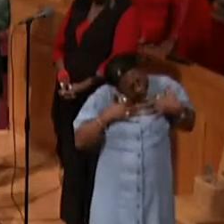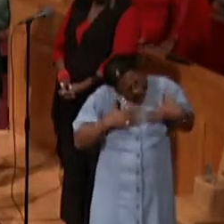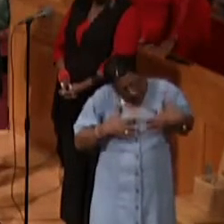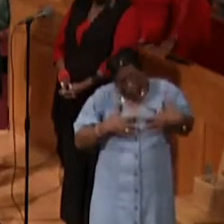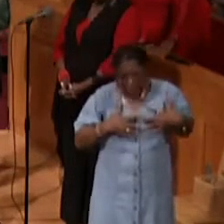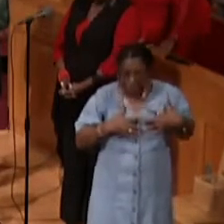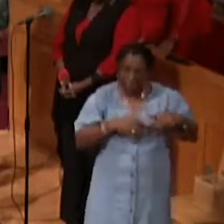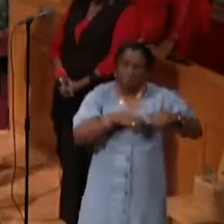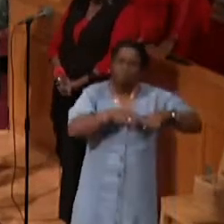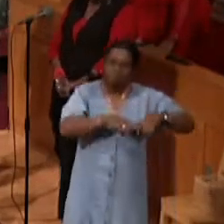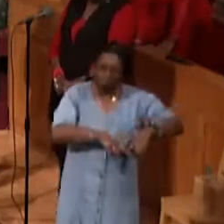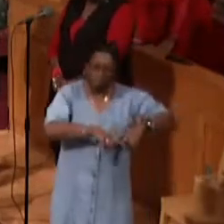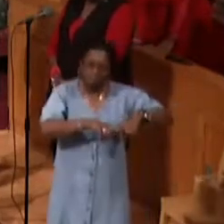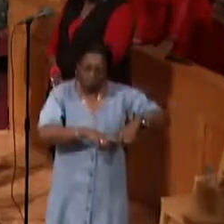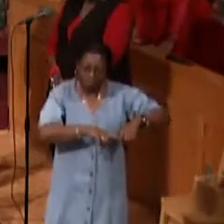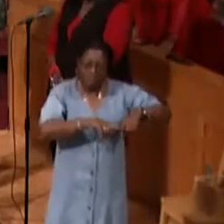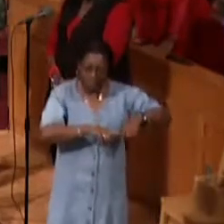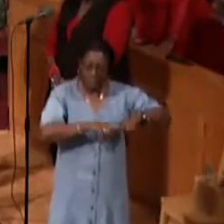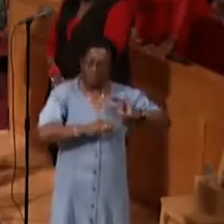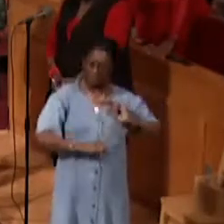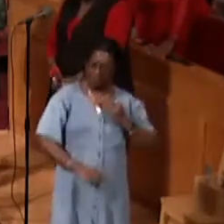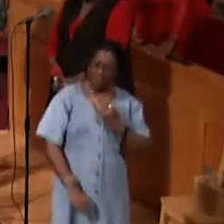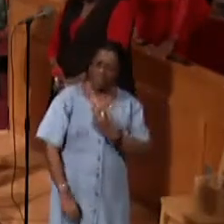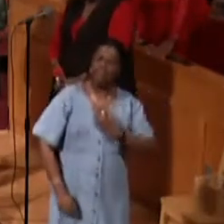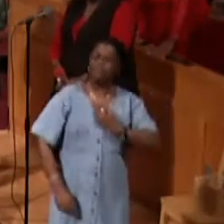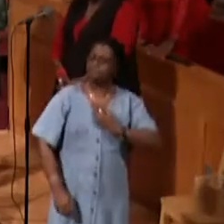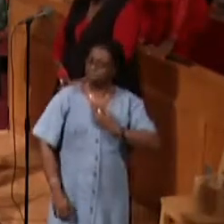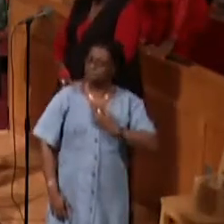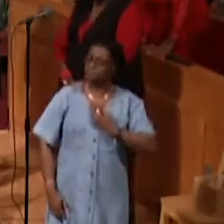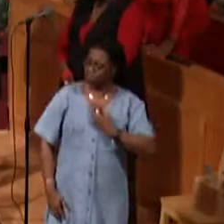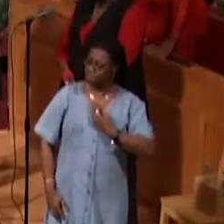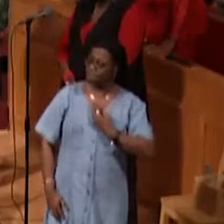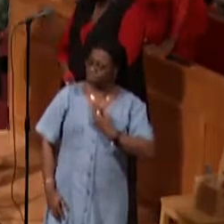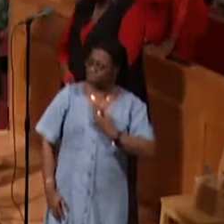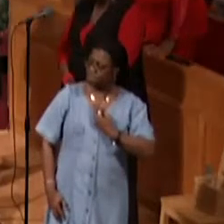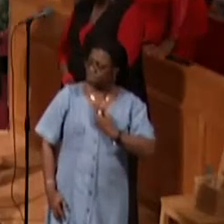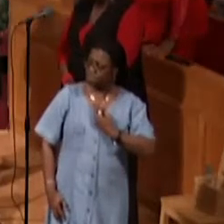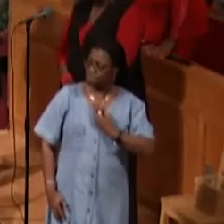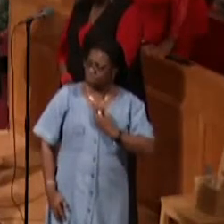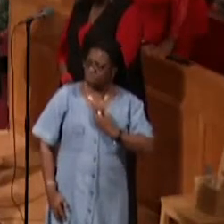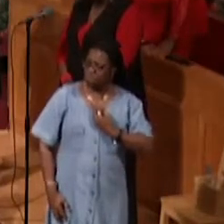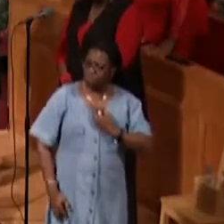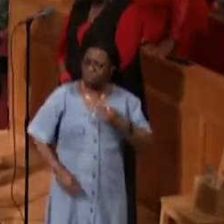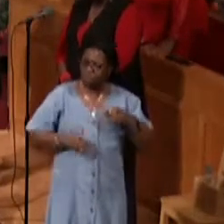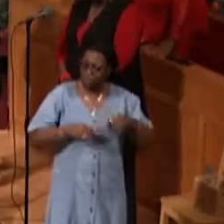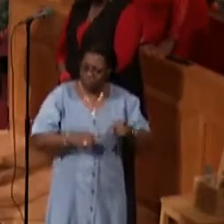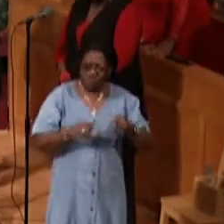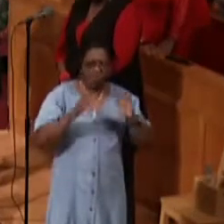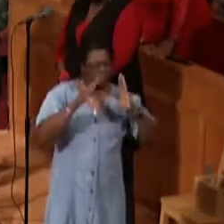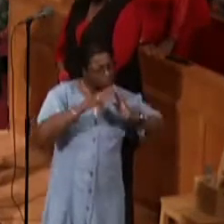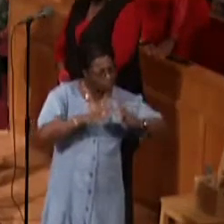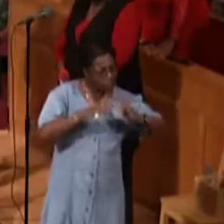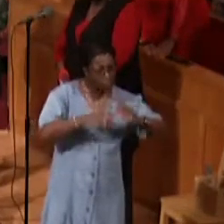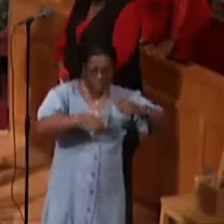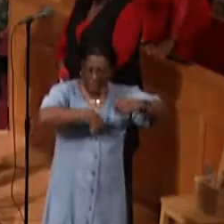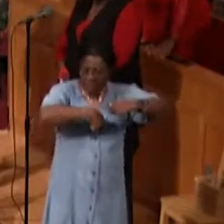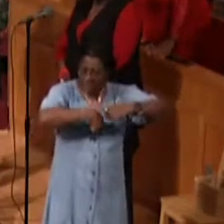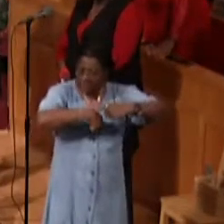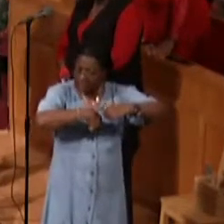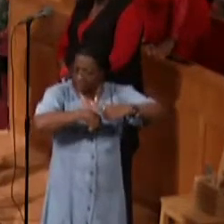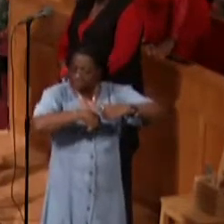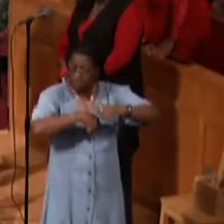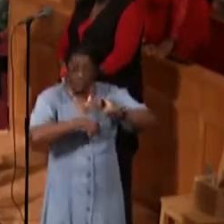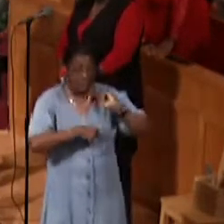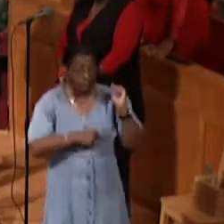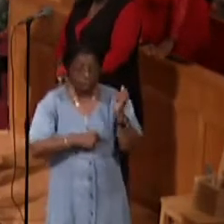on us. Amen. Amen. In these times. So I think that's all of the information I want to